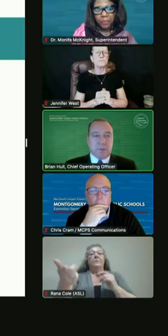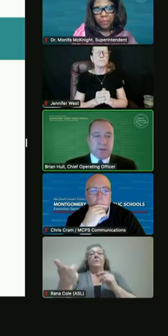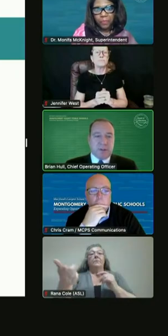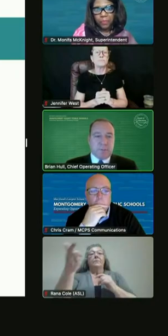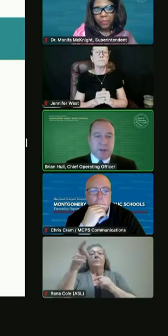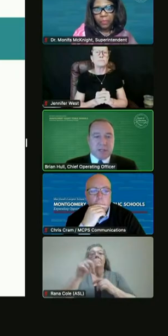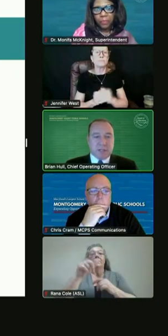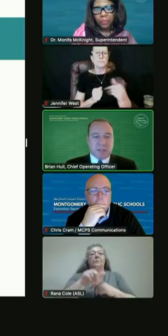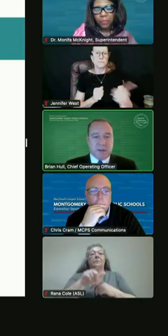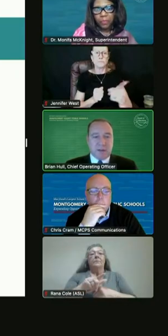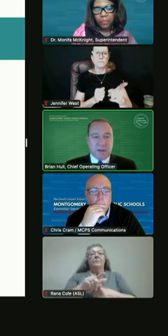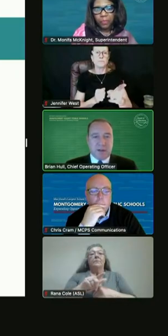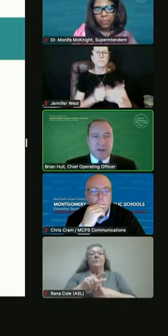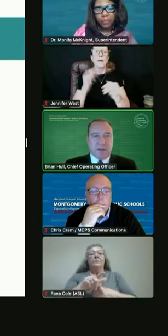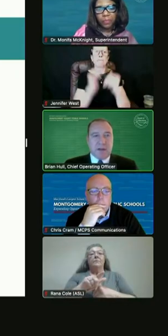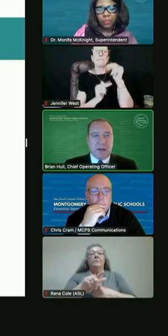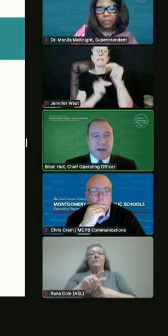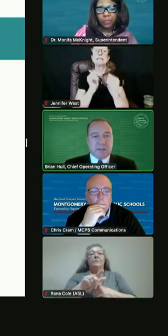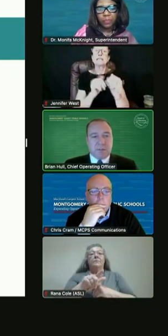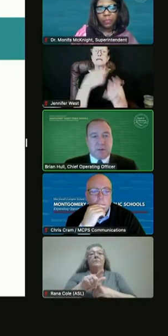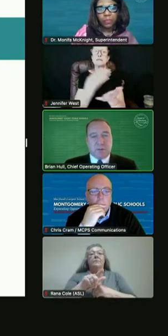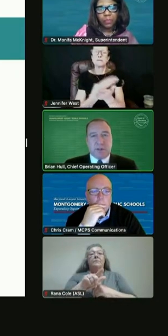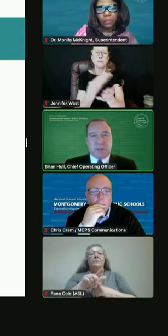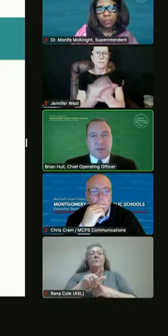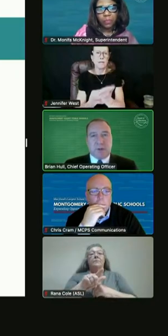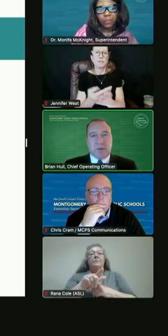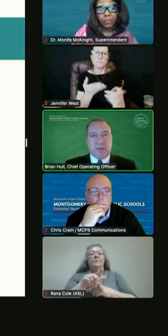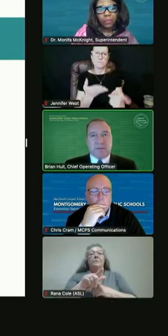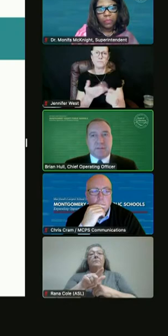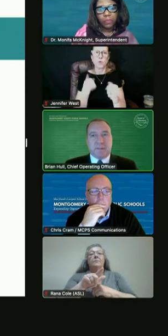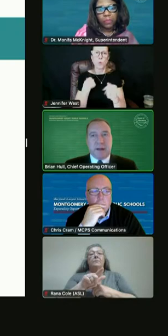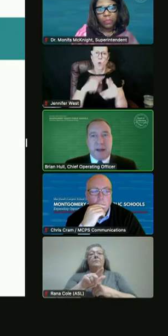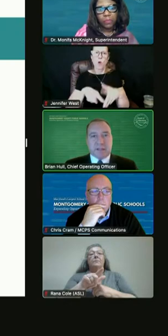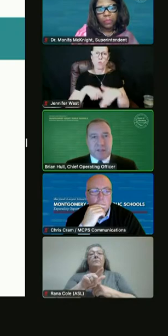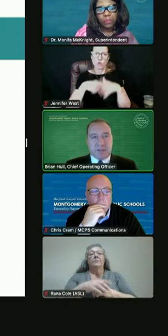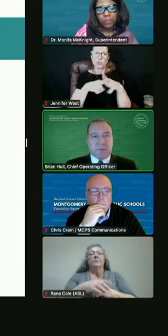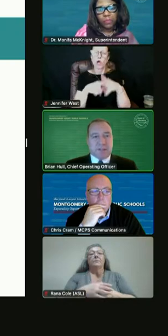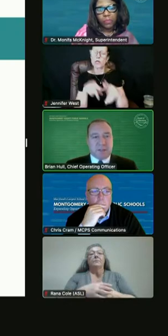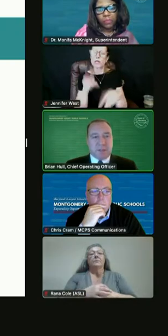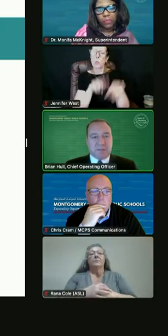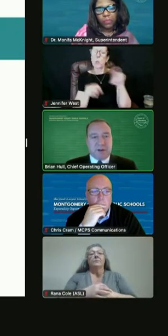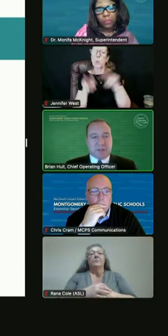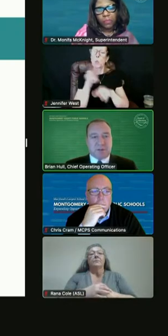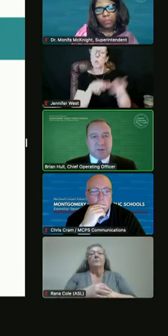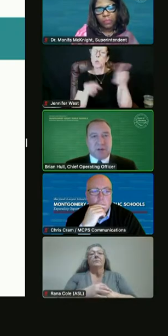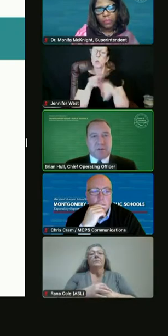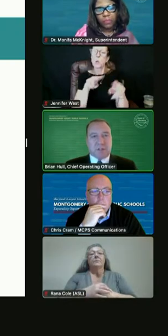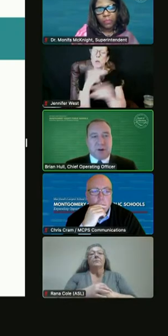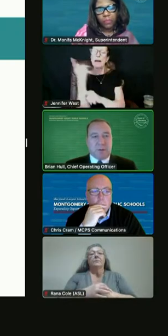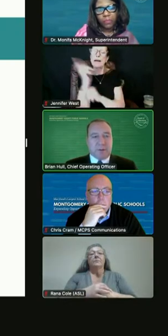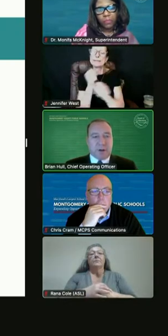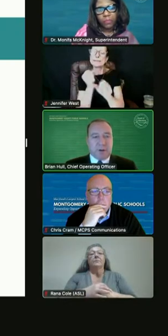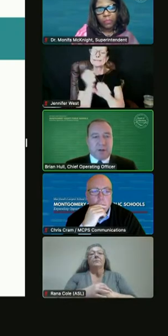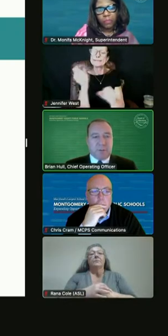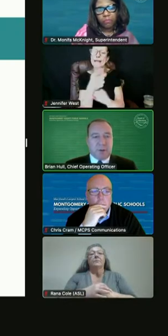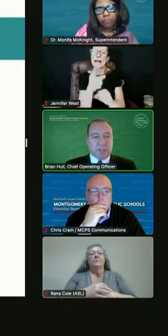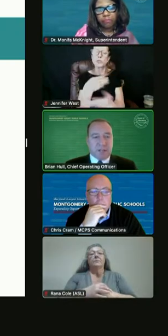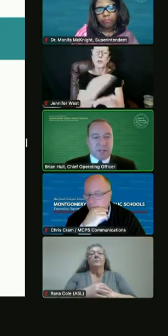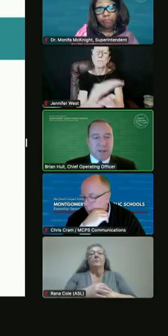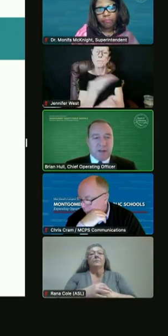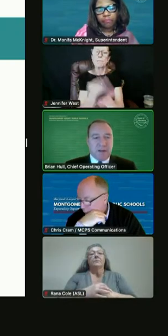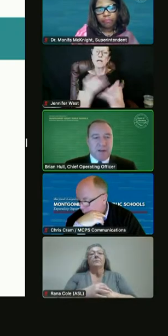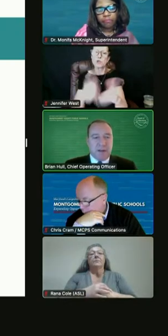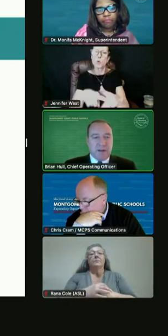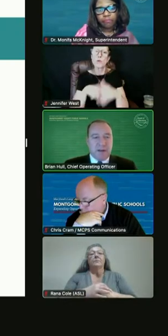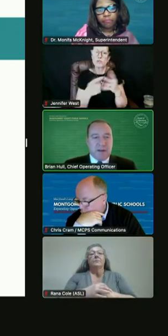Okay, so building the budget. So as we're looking at building next year's budget, the budget for next school year, we start with our current year